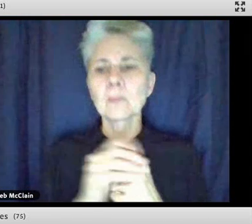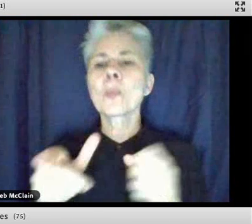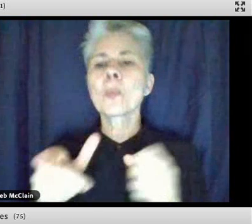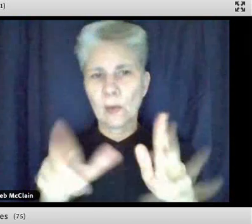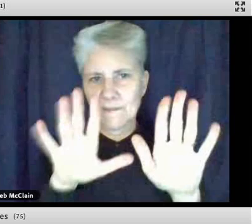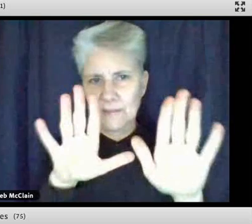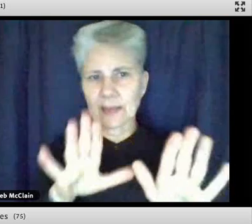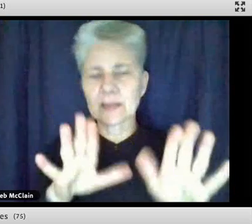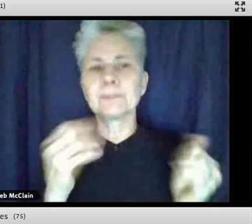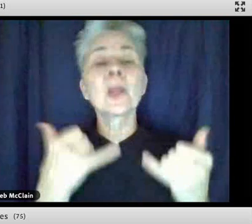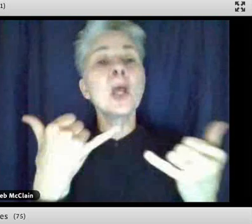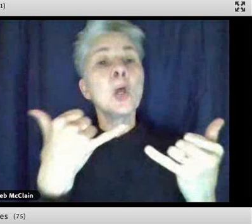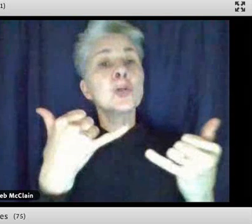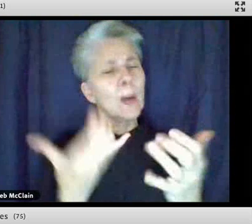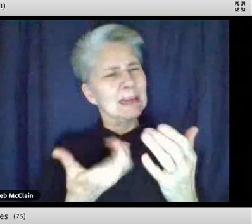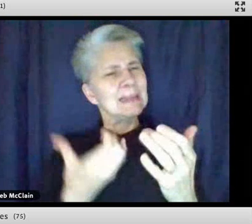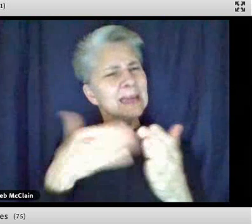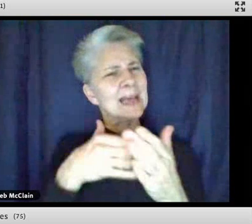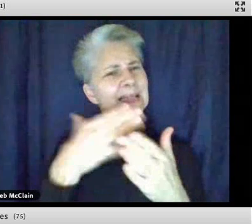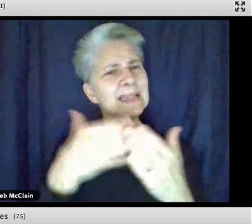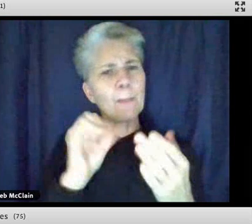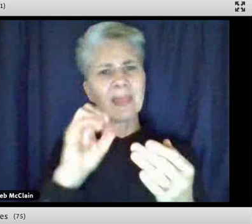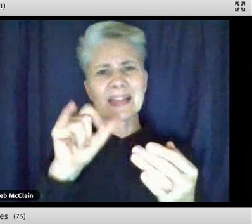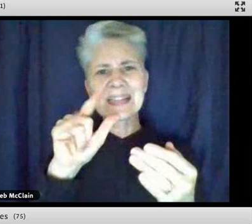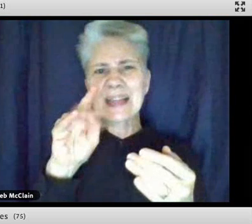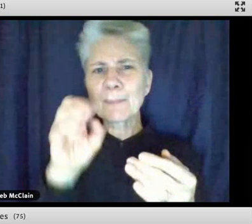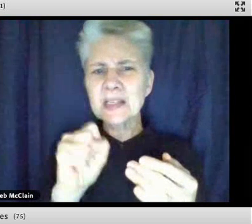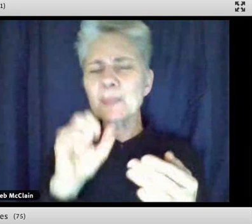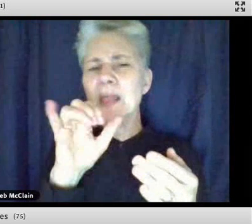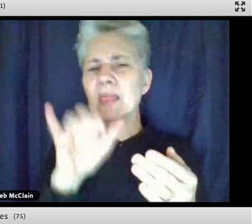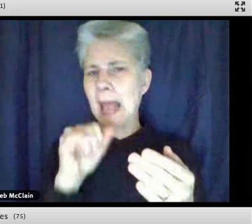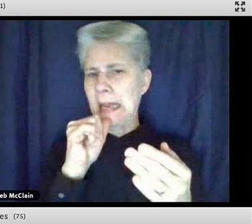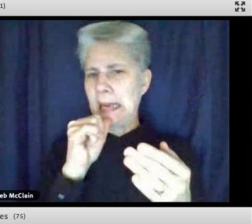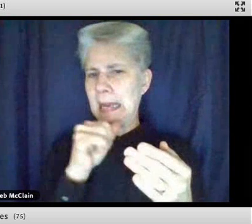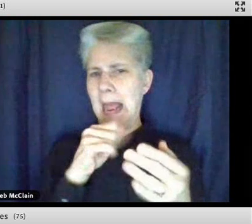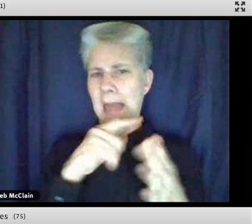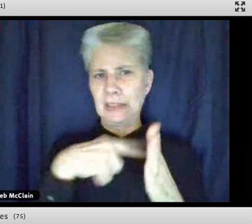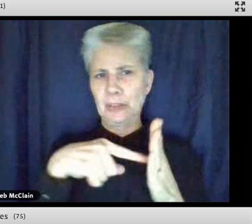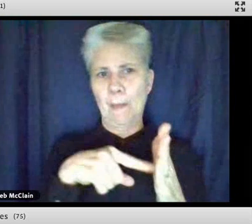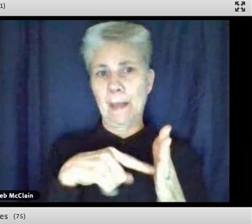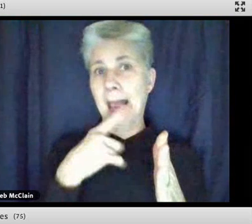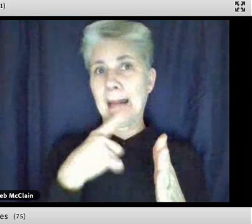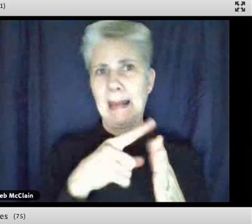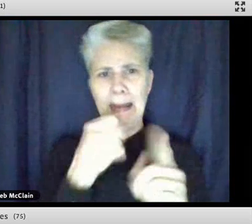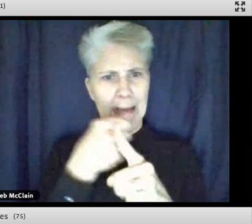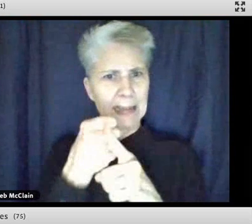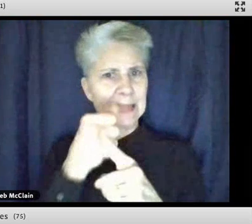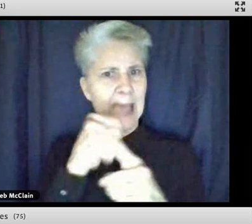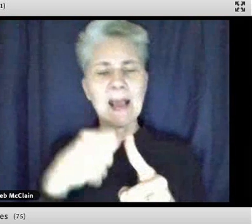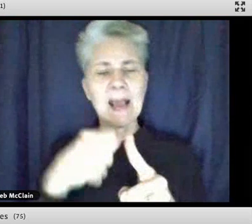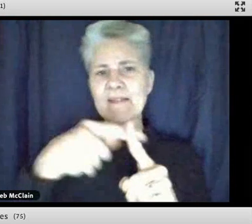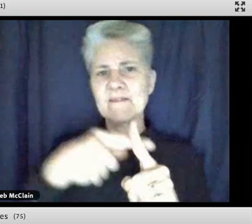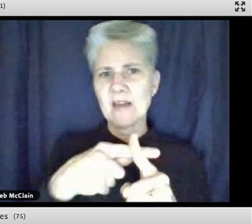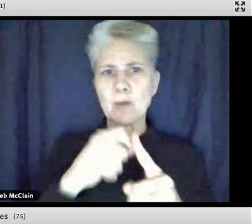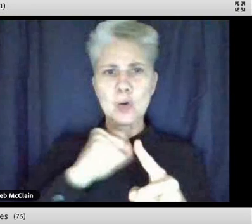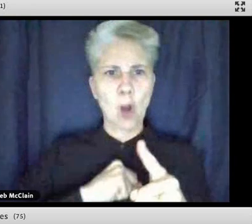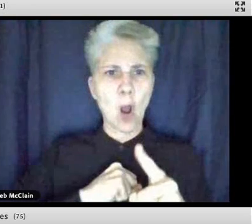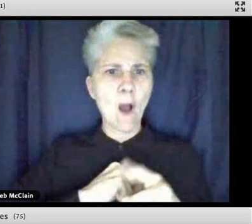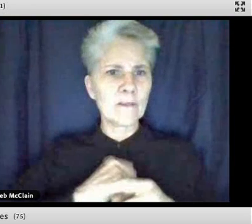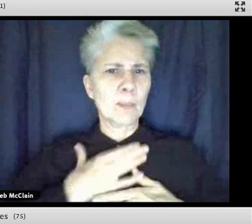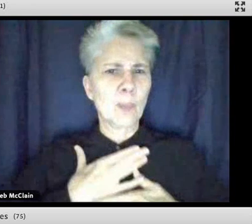Okay, fantastic. So again, some of the symptoms, it doesn't discriminate. It's fever, cough, shortness of